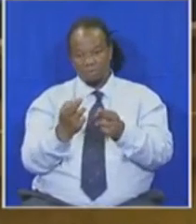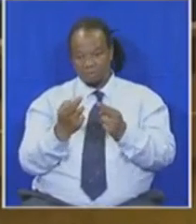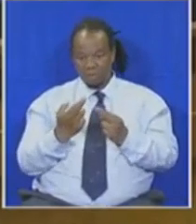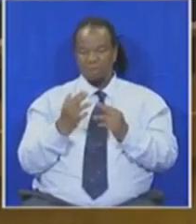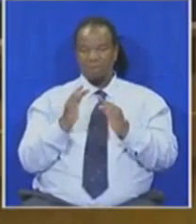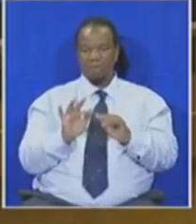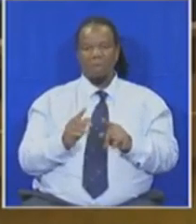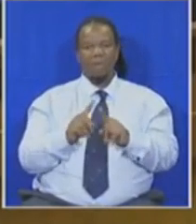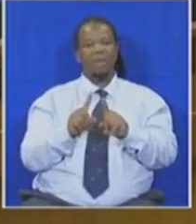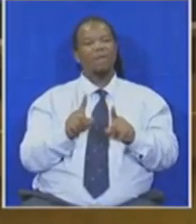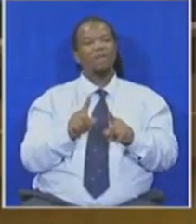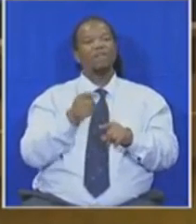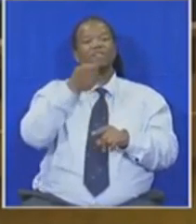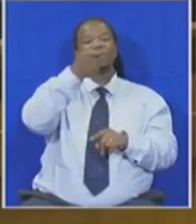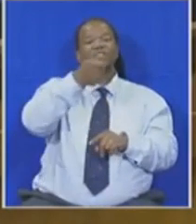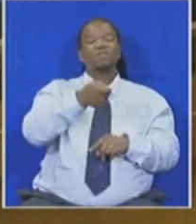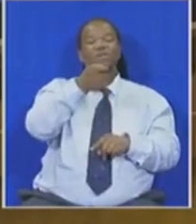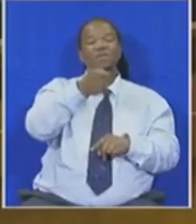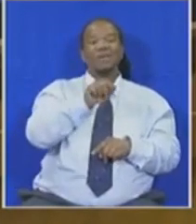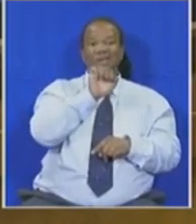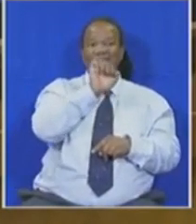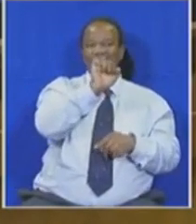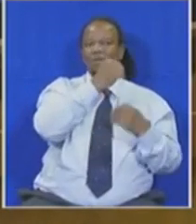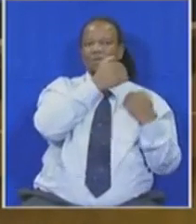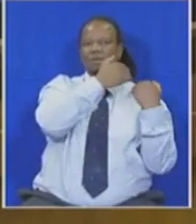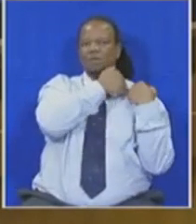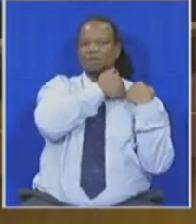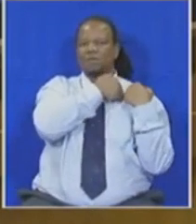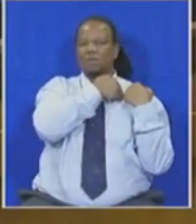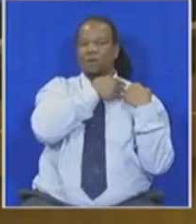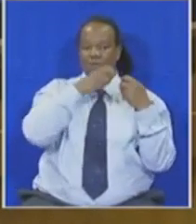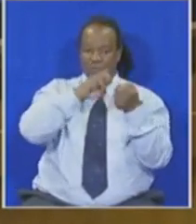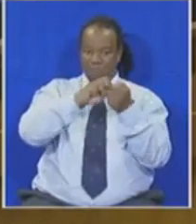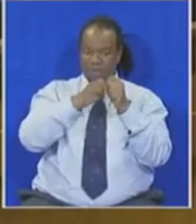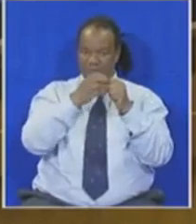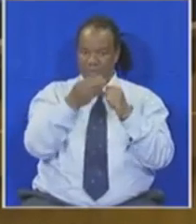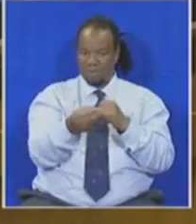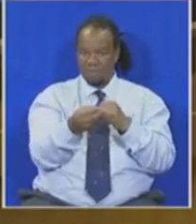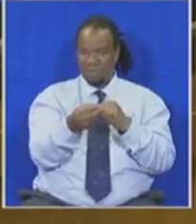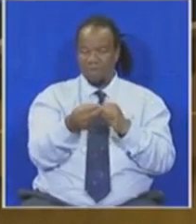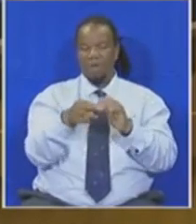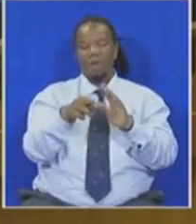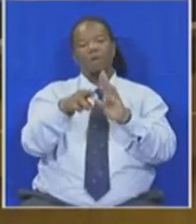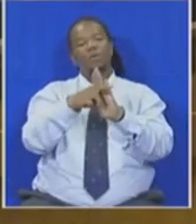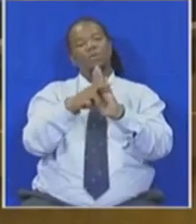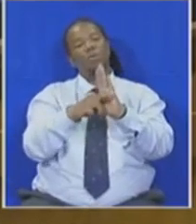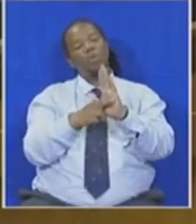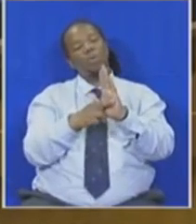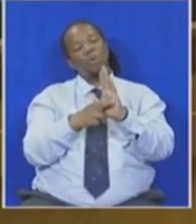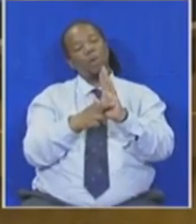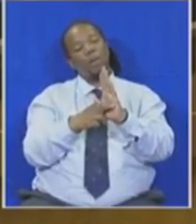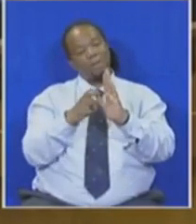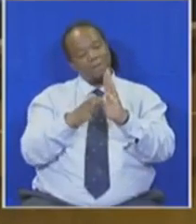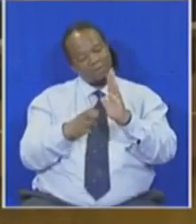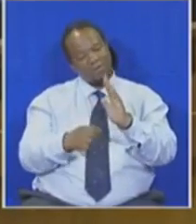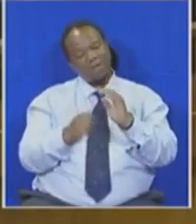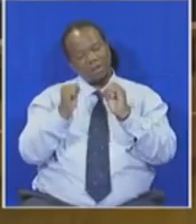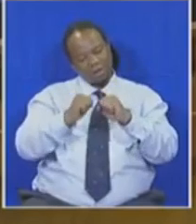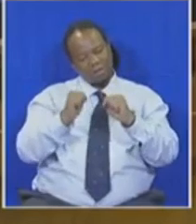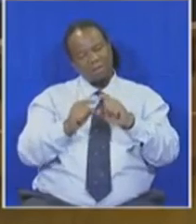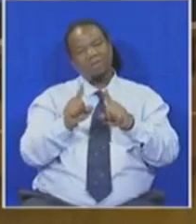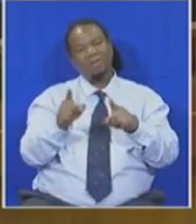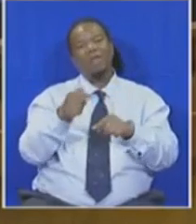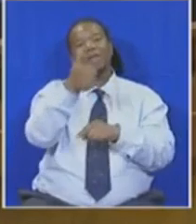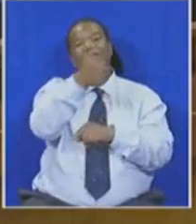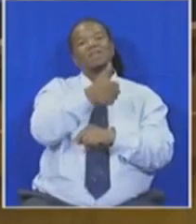the Speaker needs to bear a great deal of responsibility for this brokenness. Our rules and procedures and conventions make it clear that the Speaker